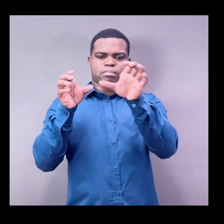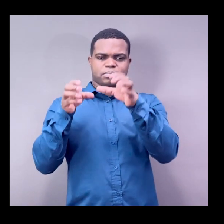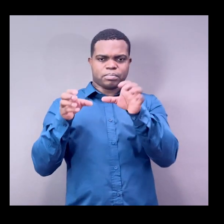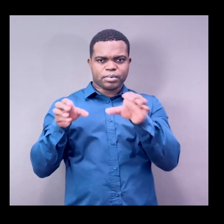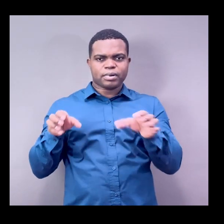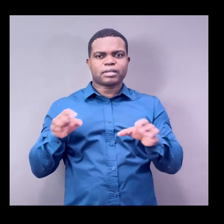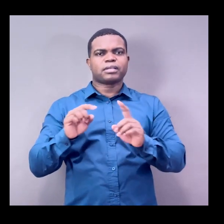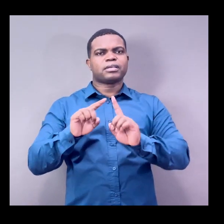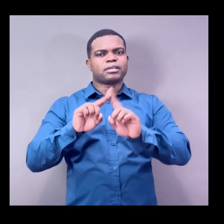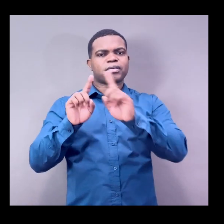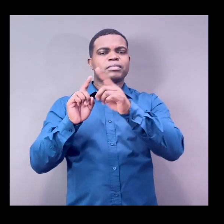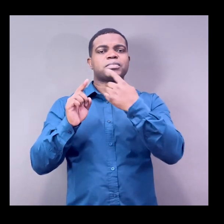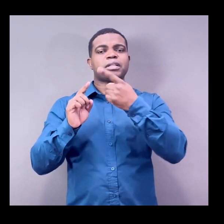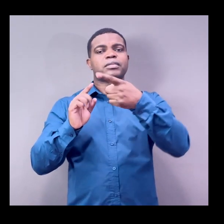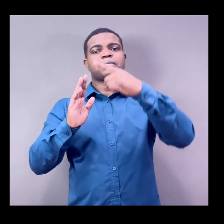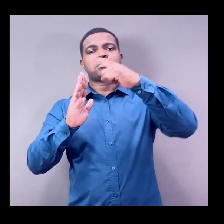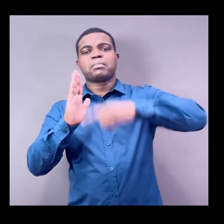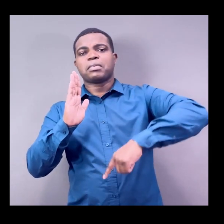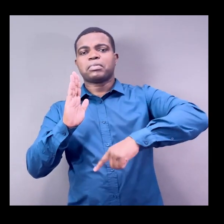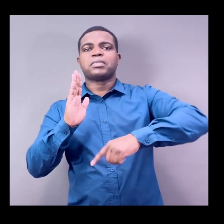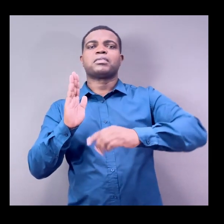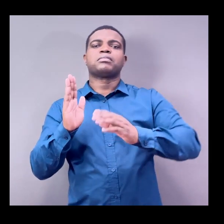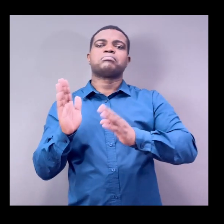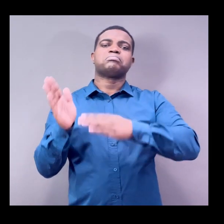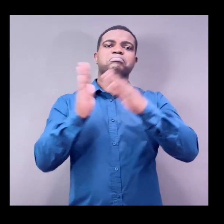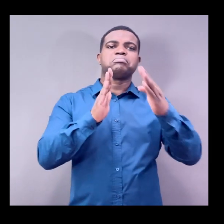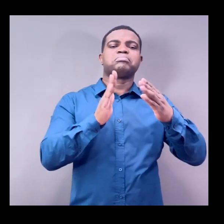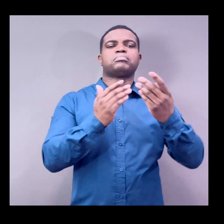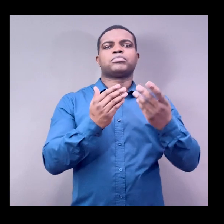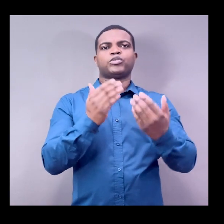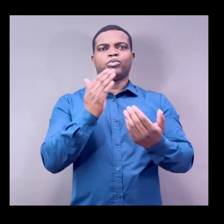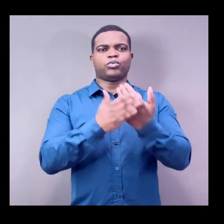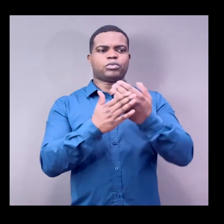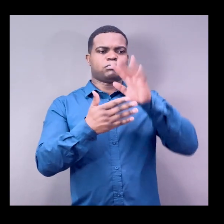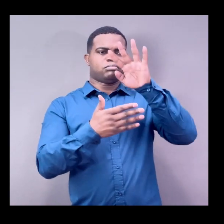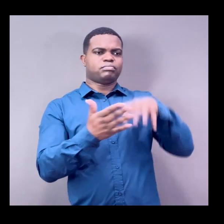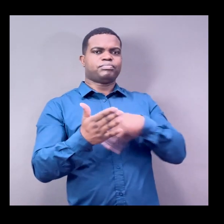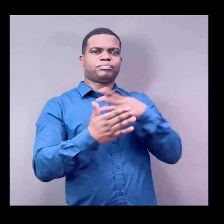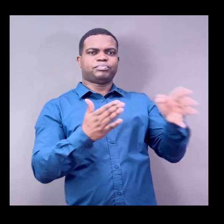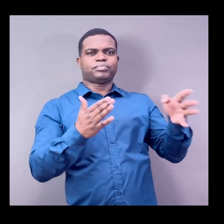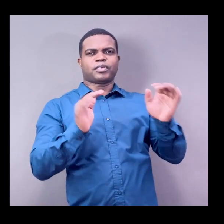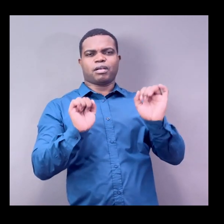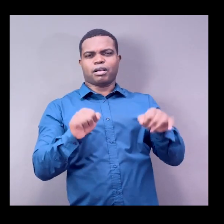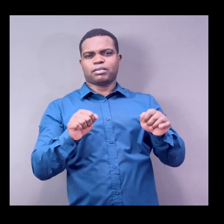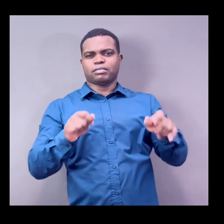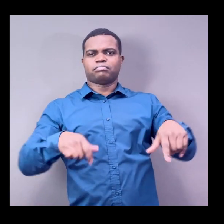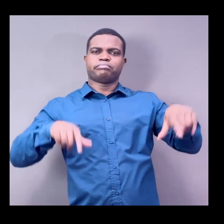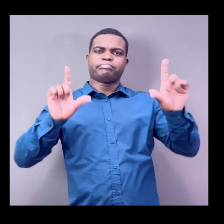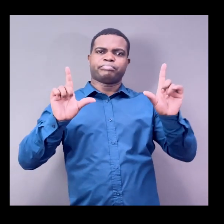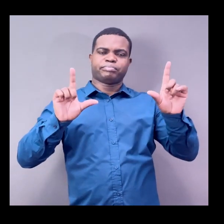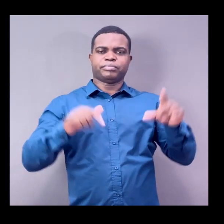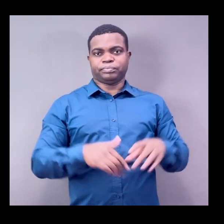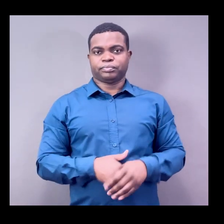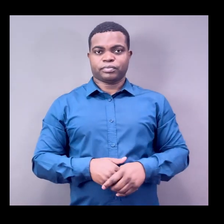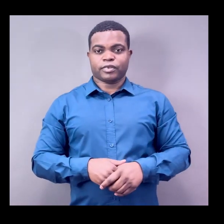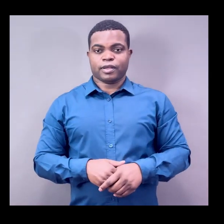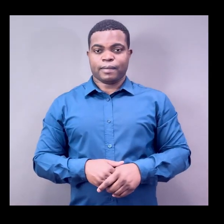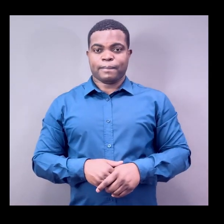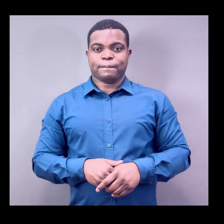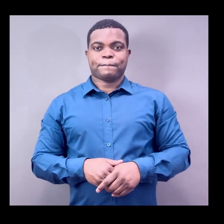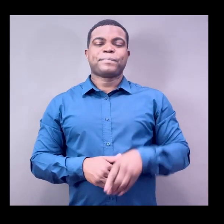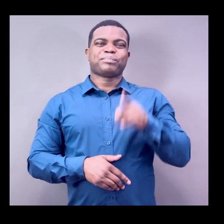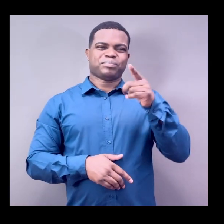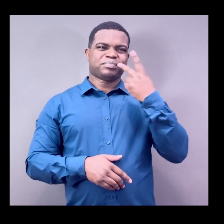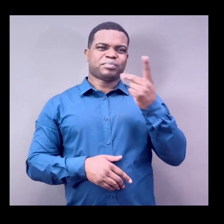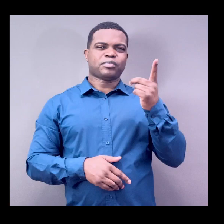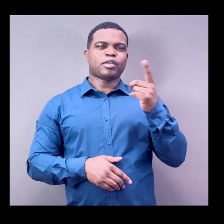those activities. So this is monthly. Okay, you need to design it on an Excel sheet.